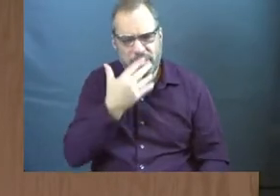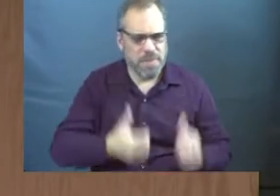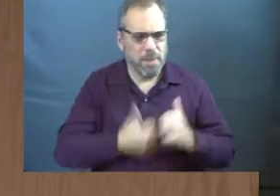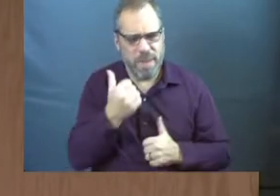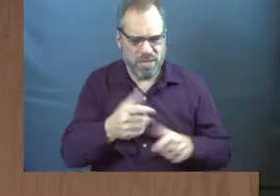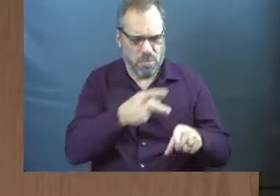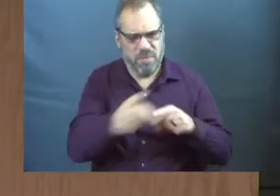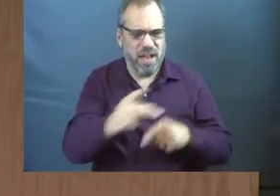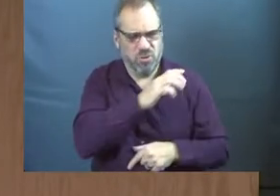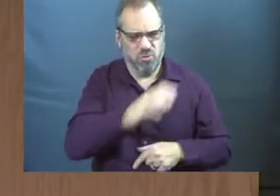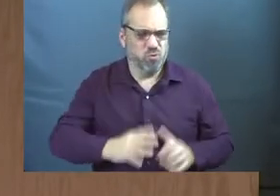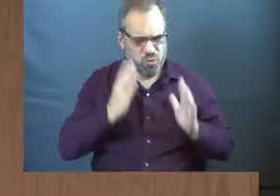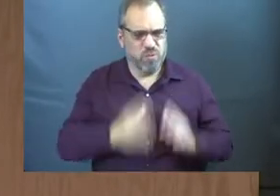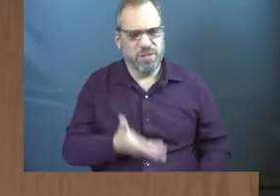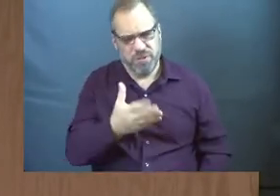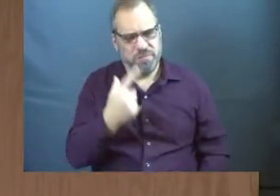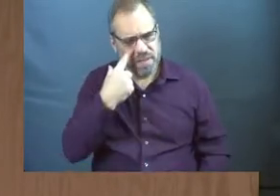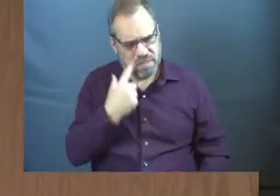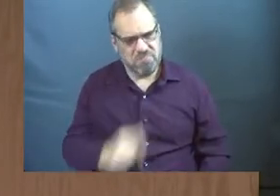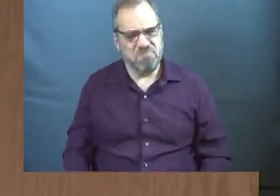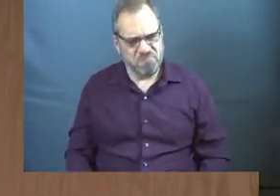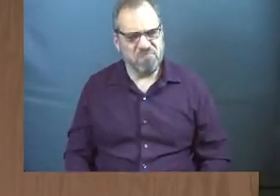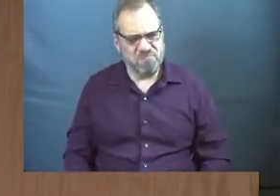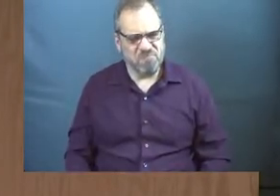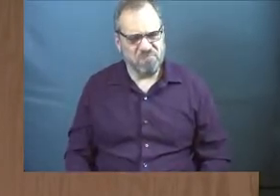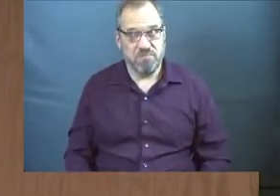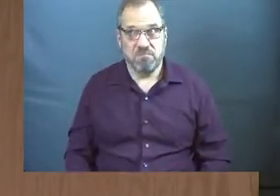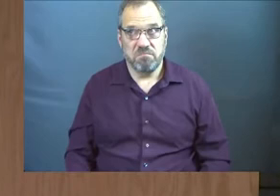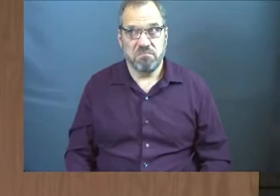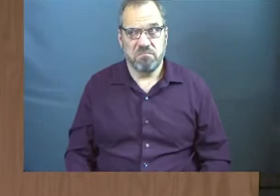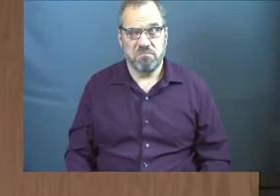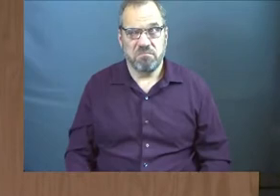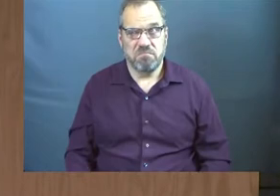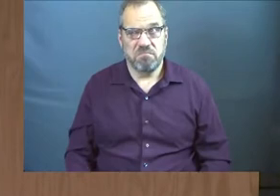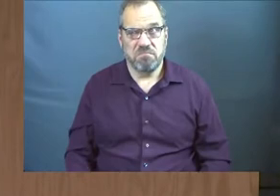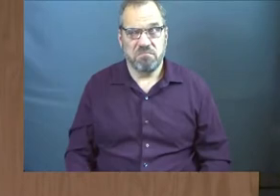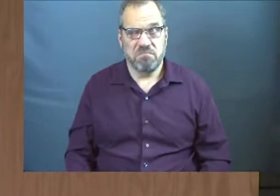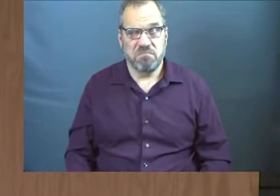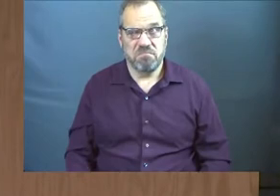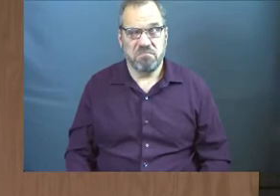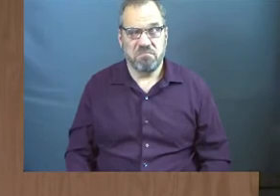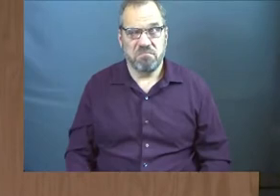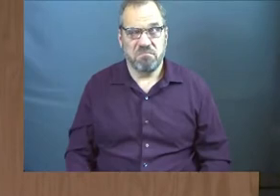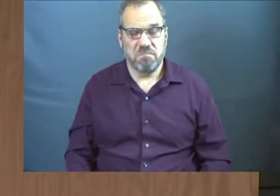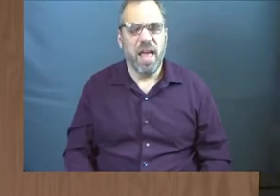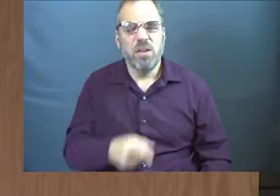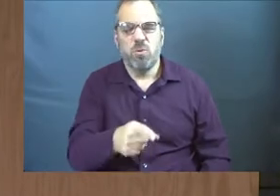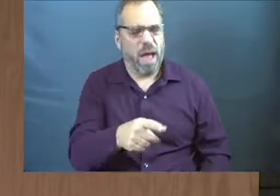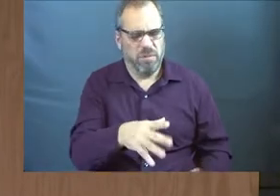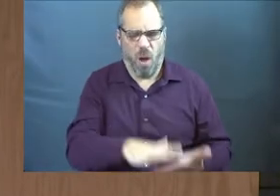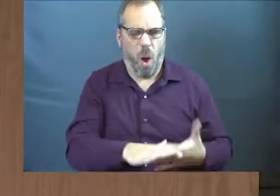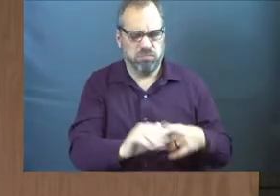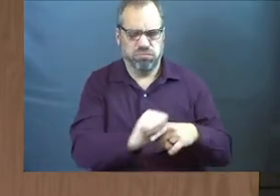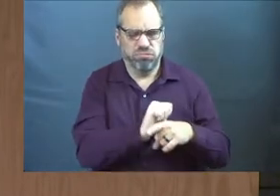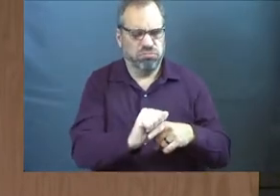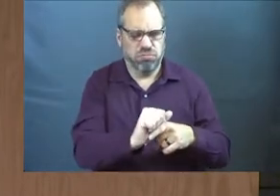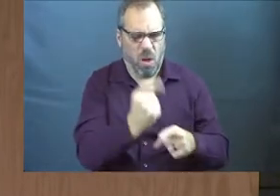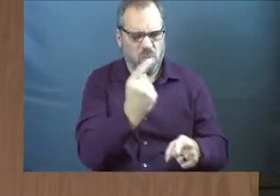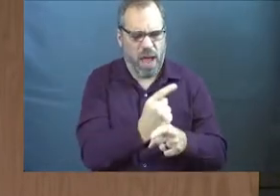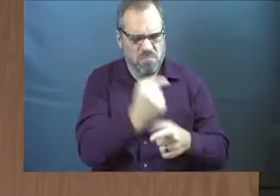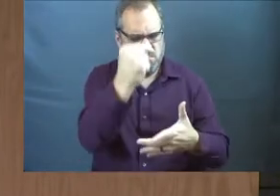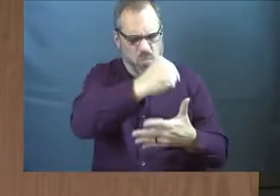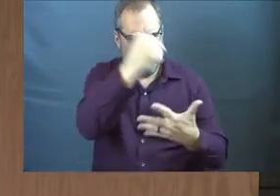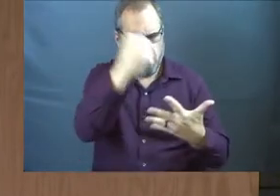best professional Christians I've ever seen. And you got it all down. He's like,